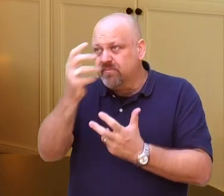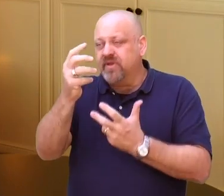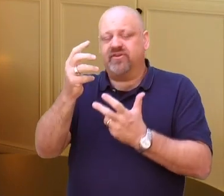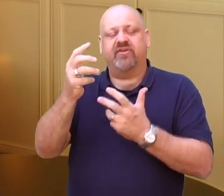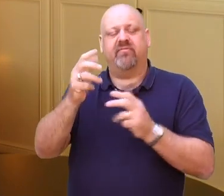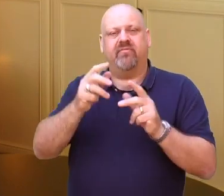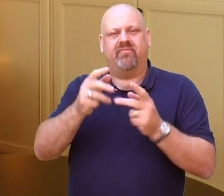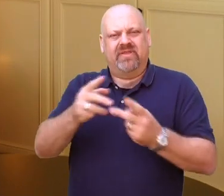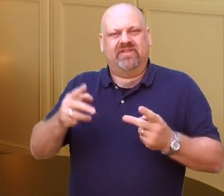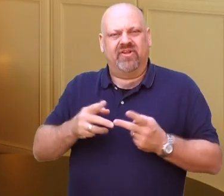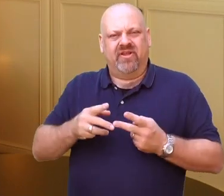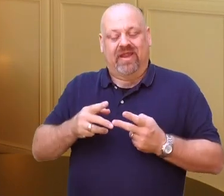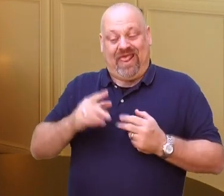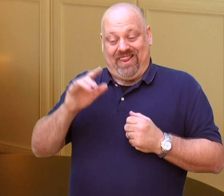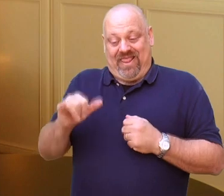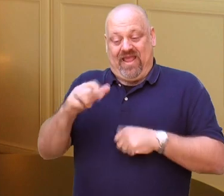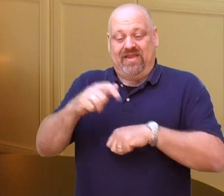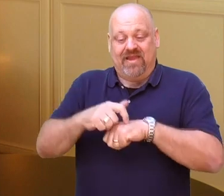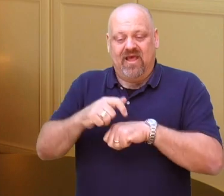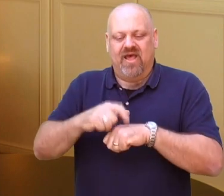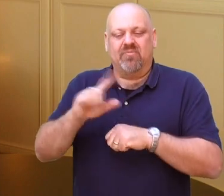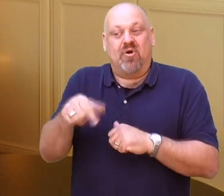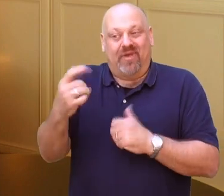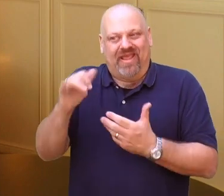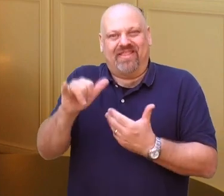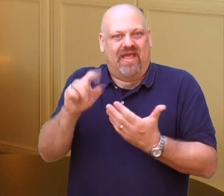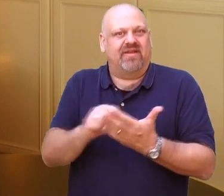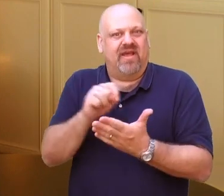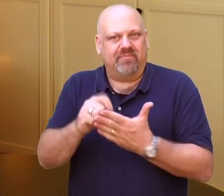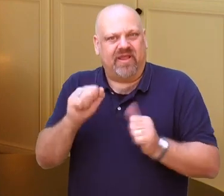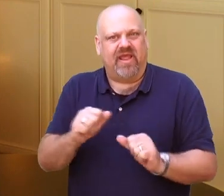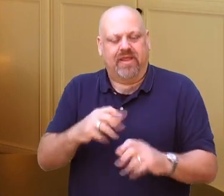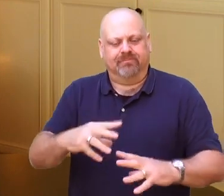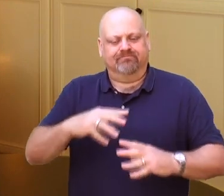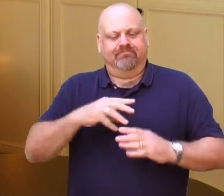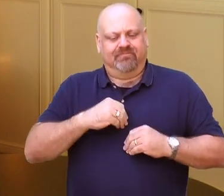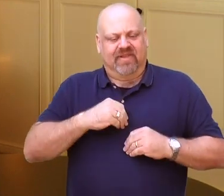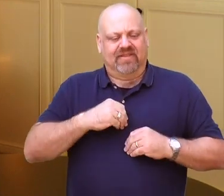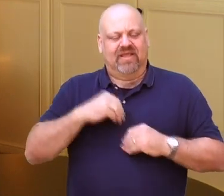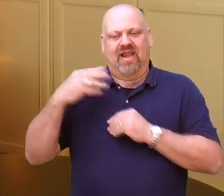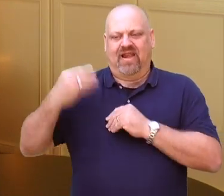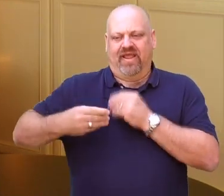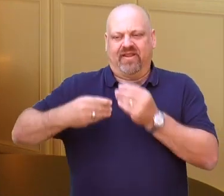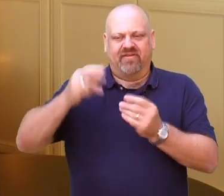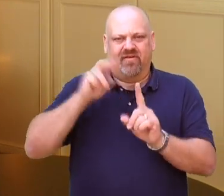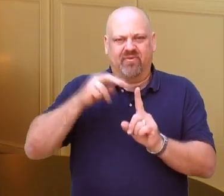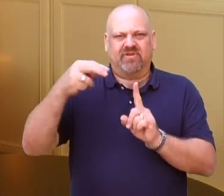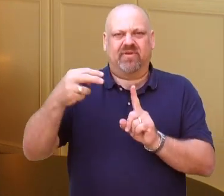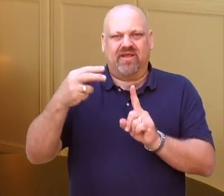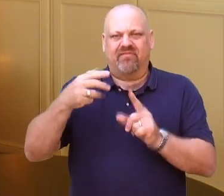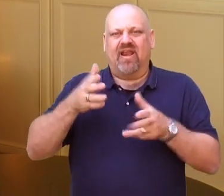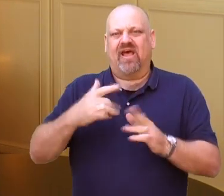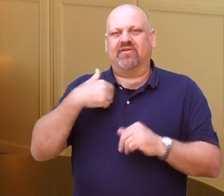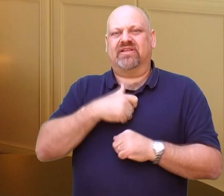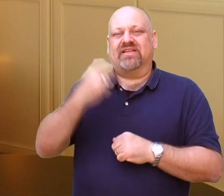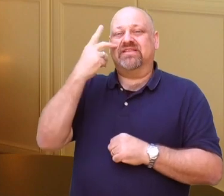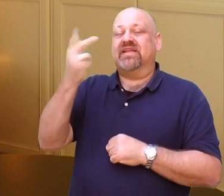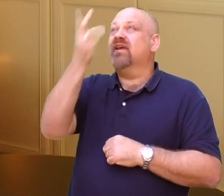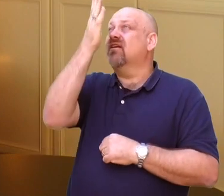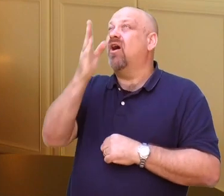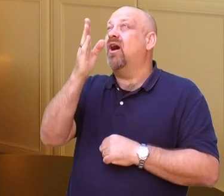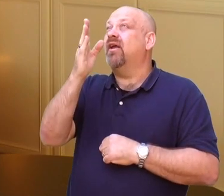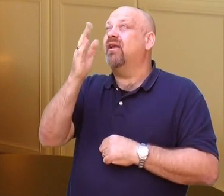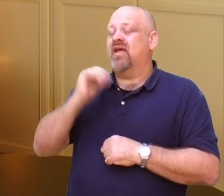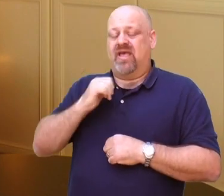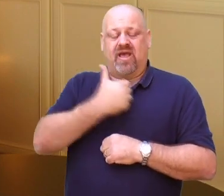we begin to embrace the legacy of perspective that allows us to see God, ourselves, and